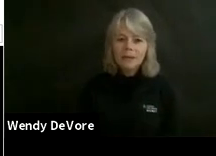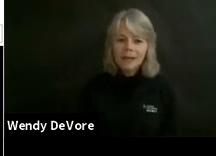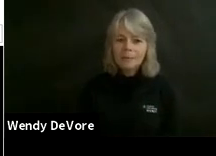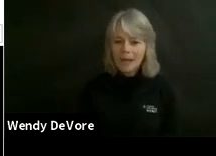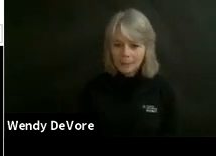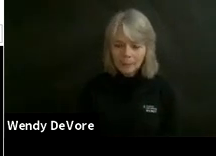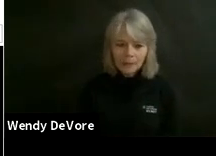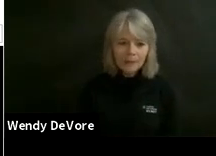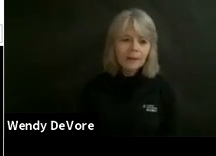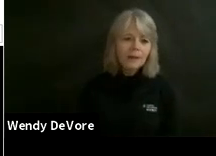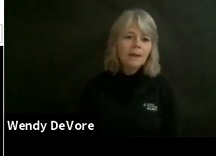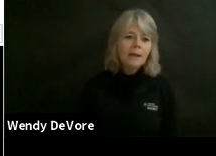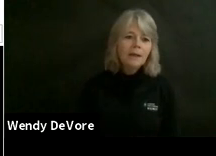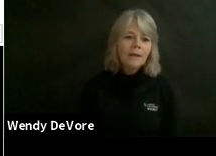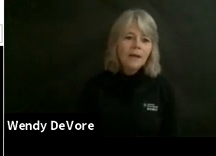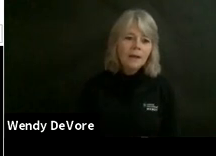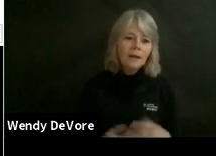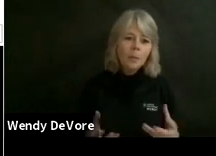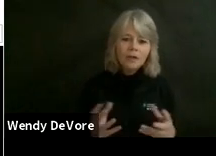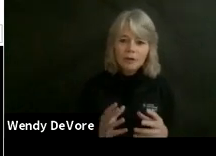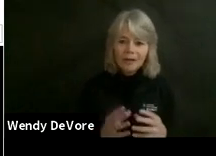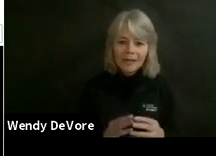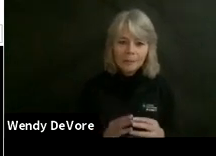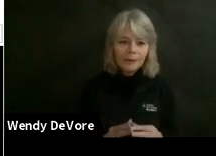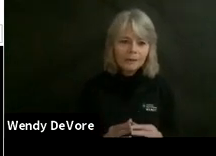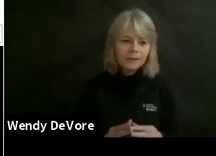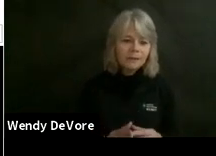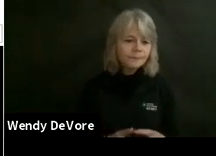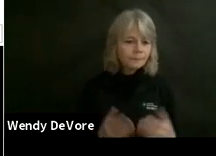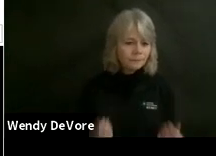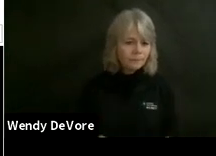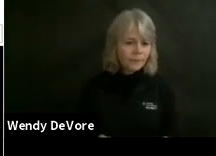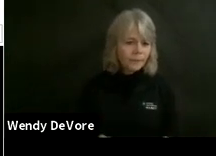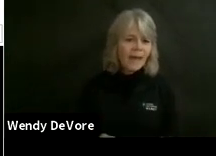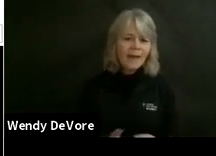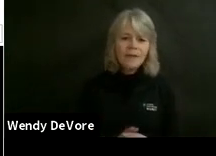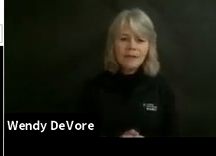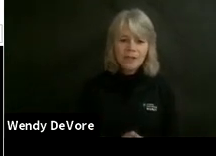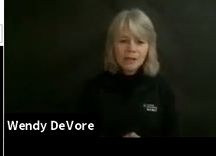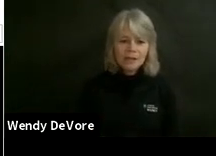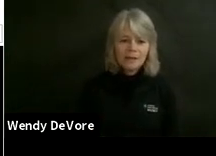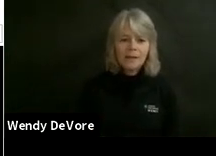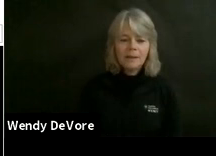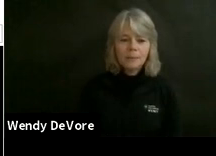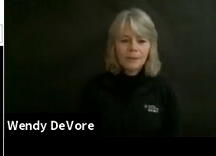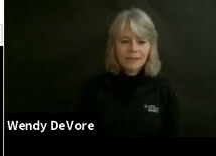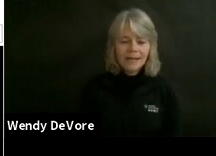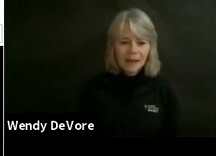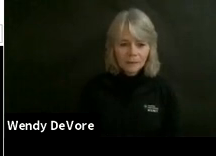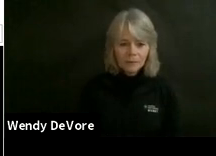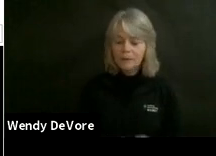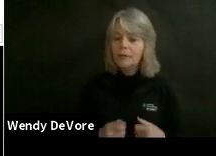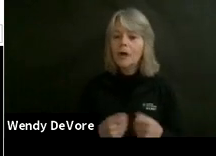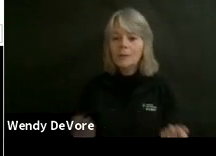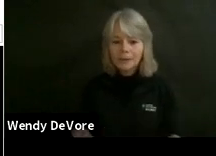any related paperwork. Then, once you're in person, to have the agenda printed